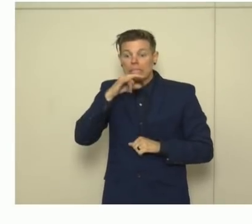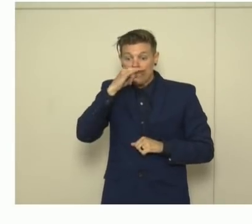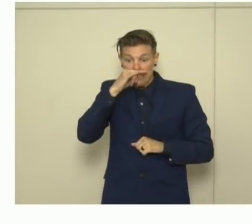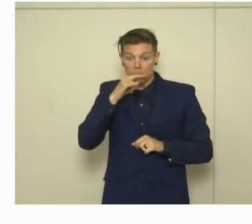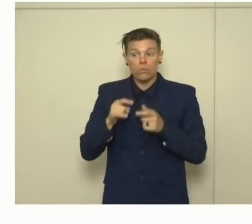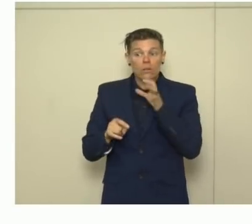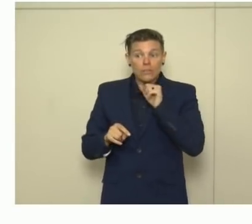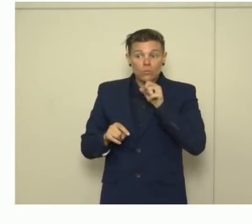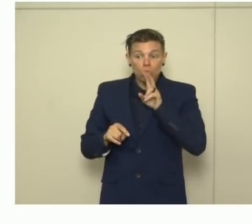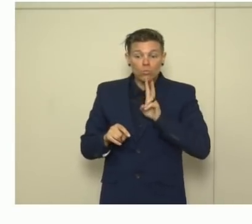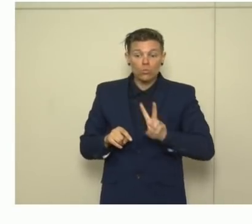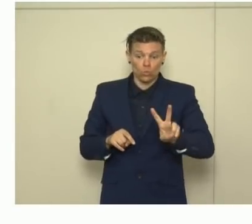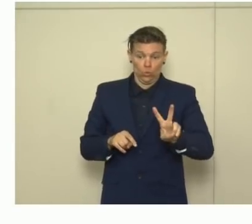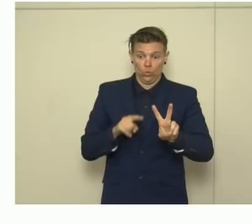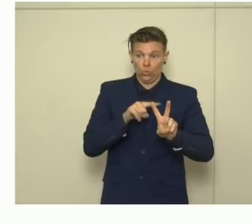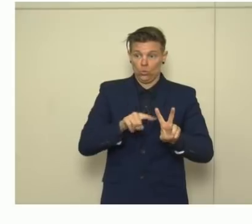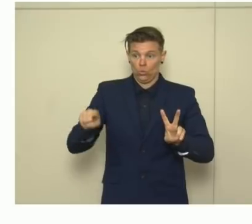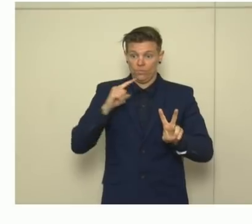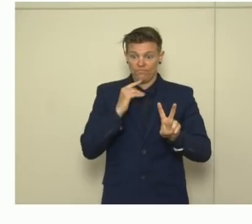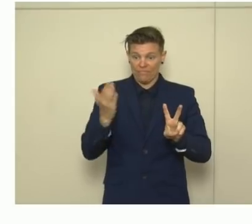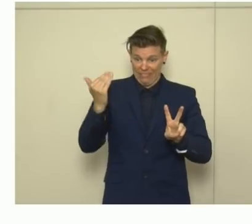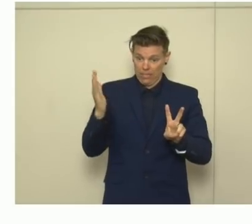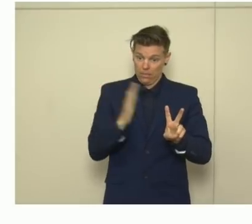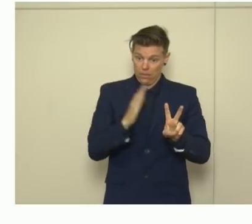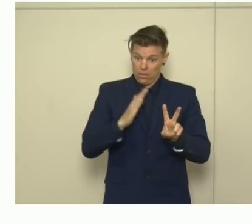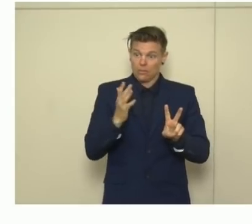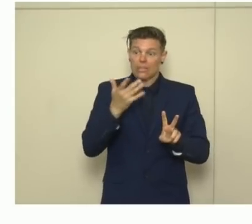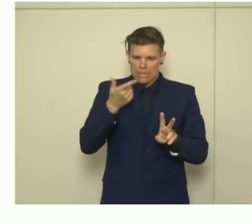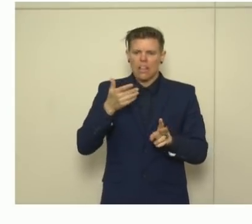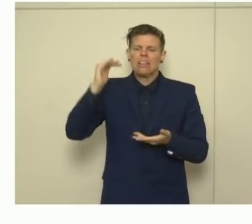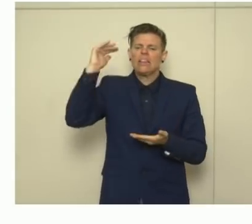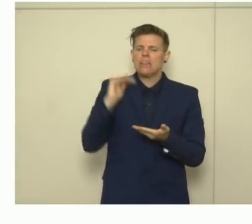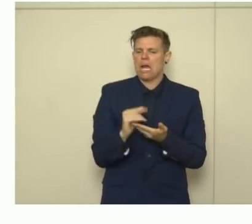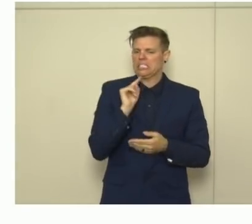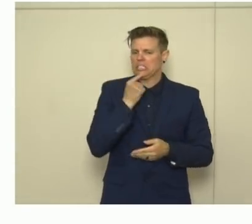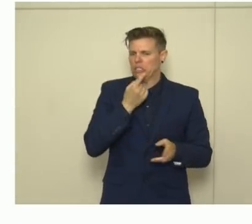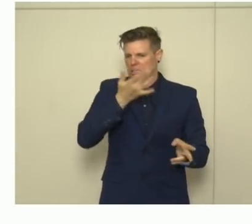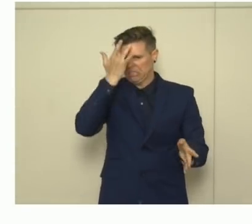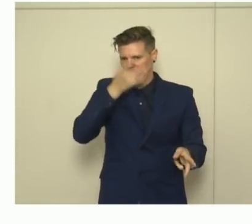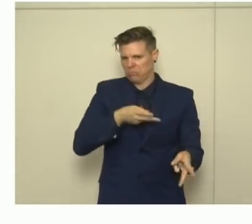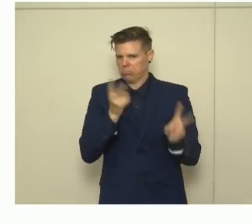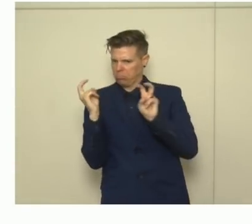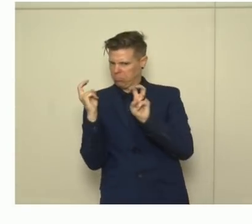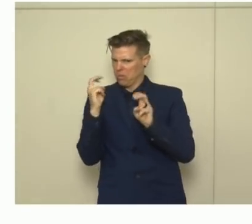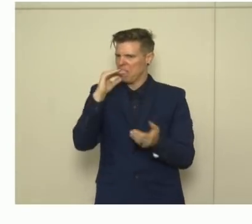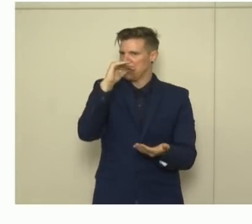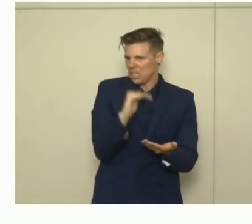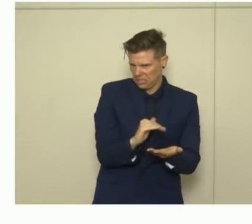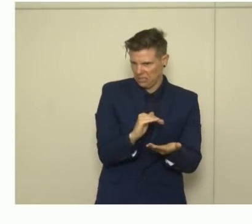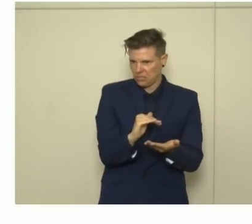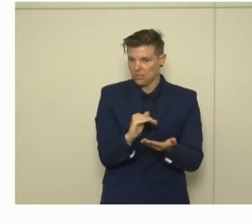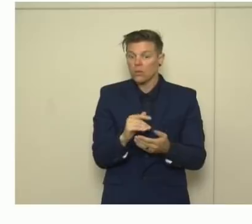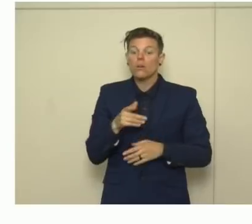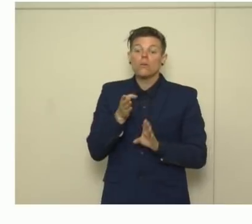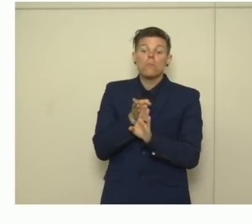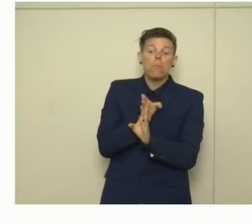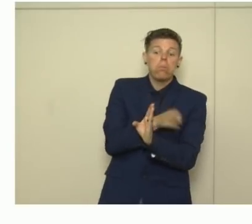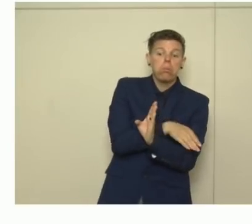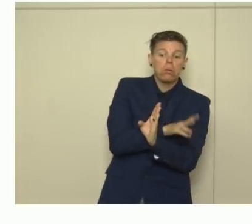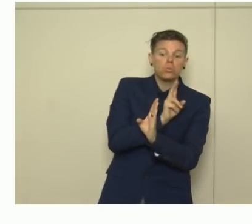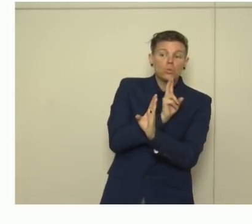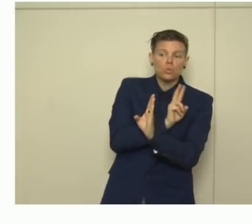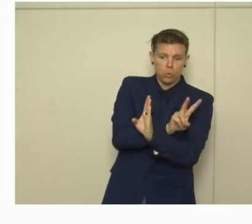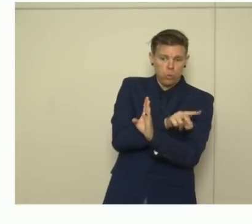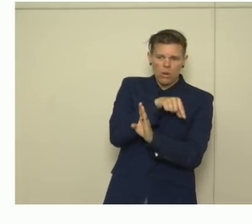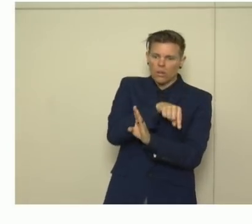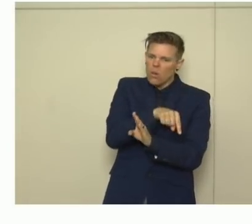less severe disease, but then children under 2 may have more severe disease, and